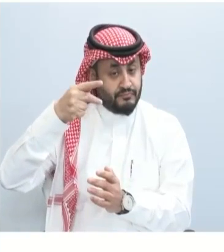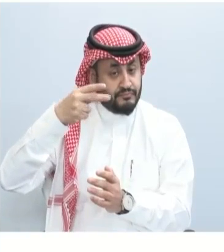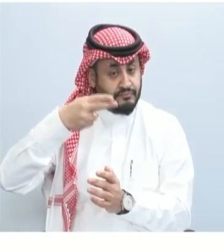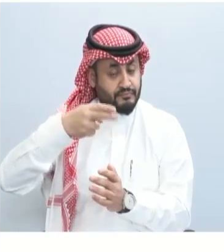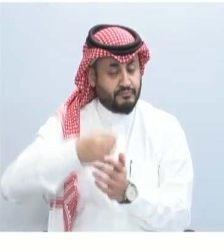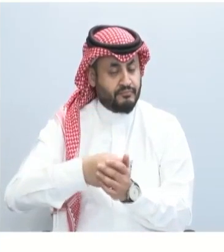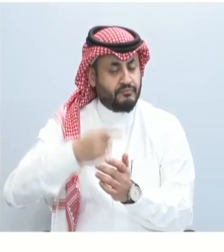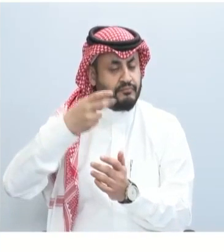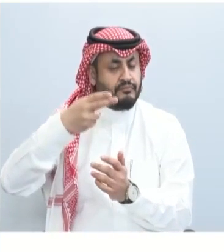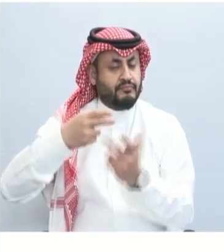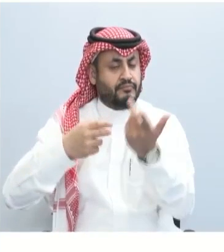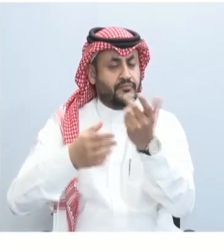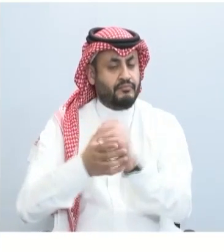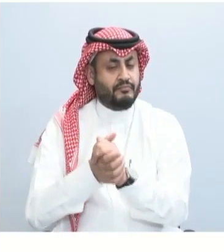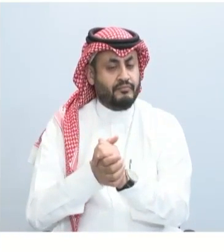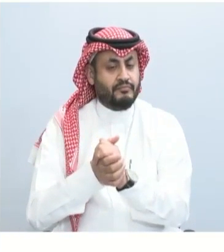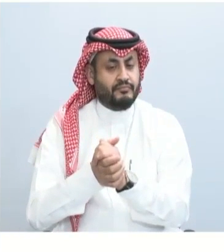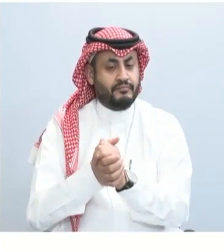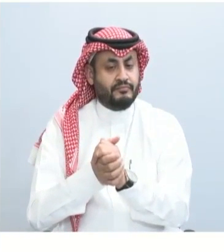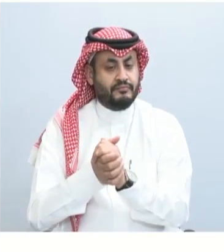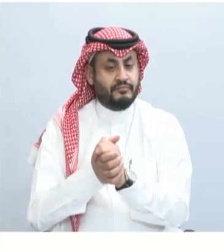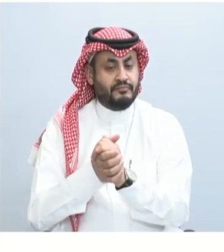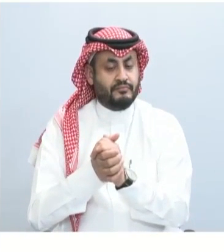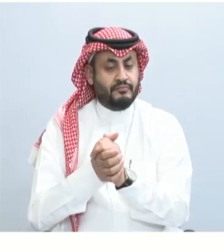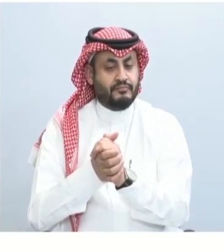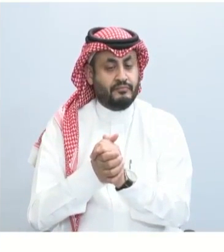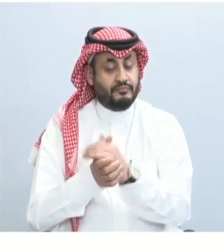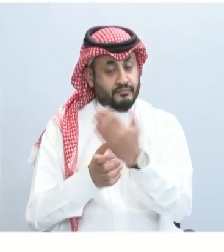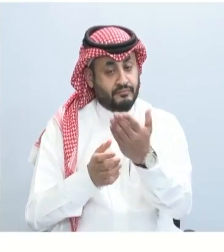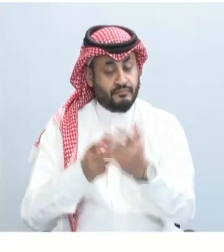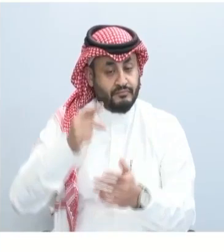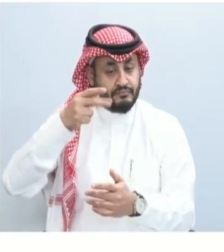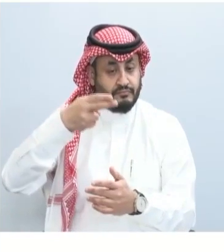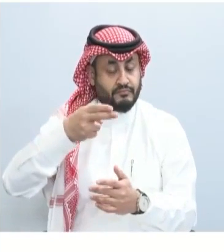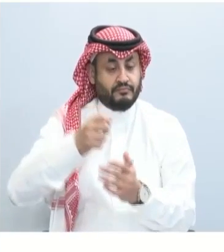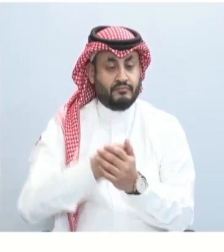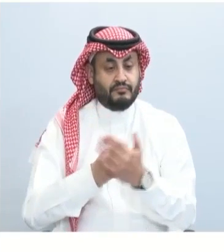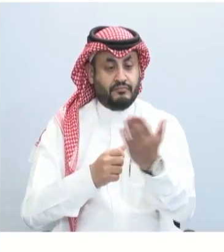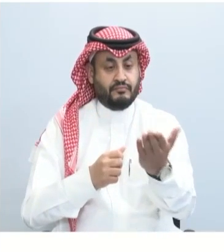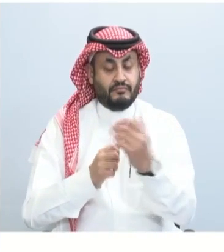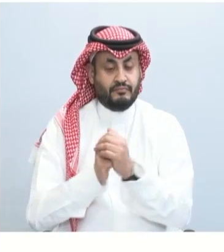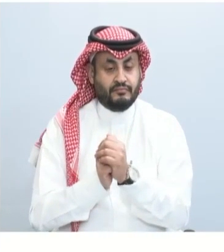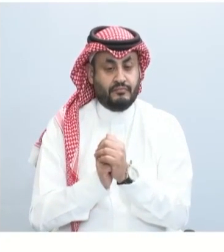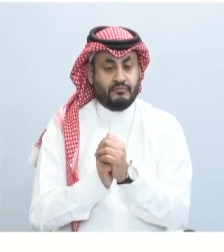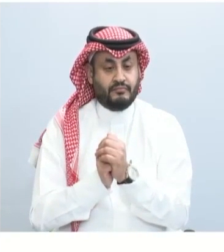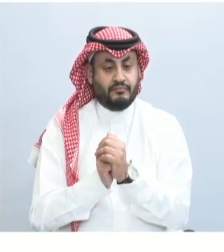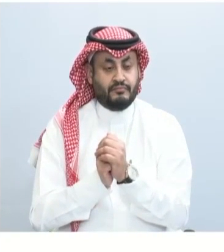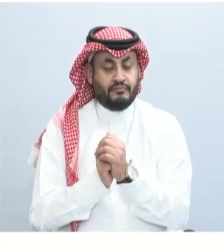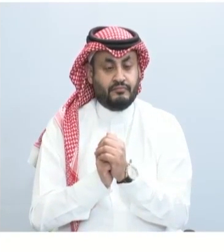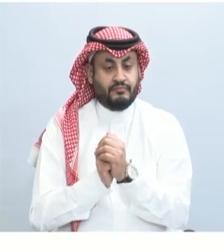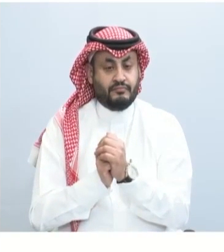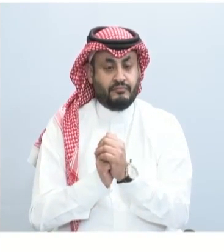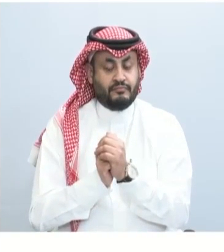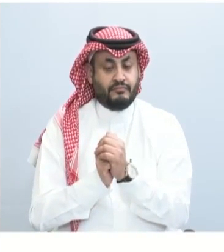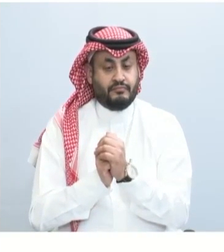or GH? What do you think? It is, of course, starts with PH. So here